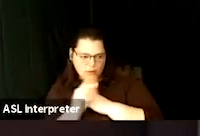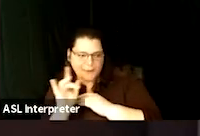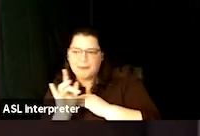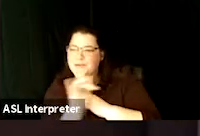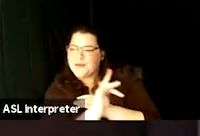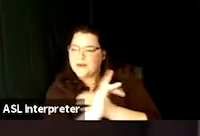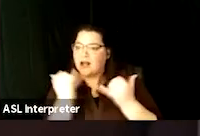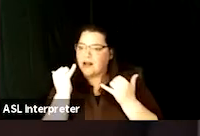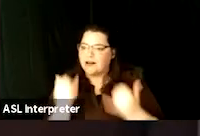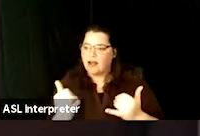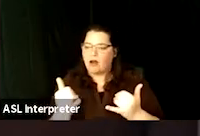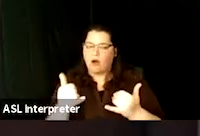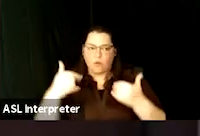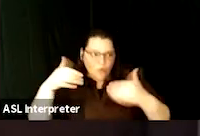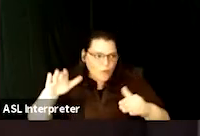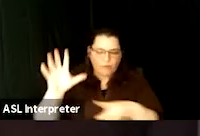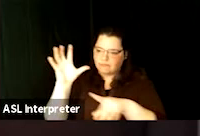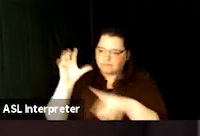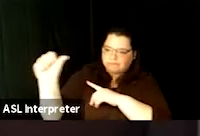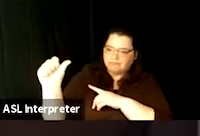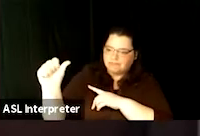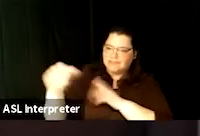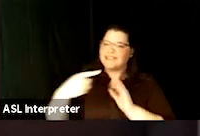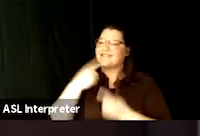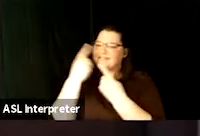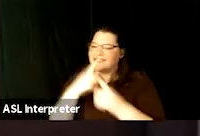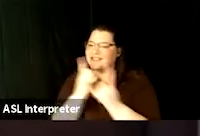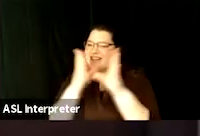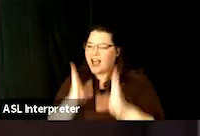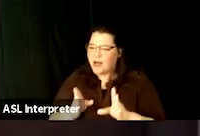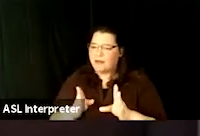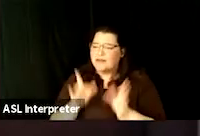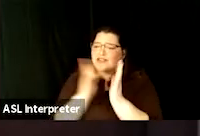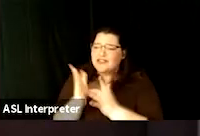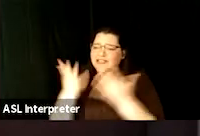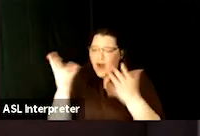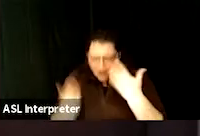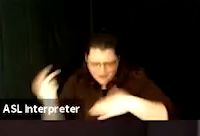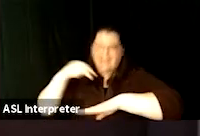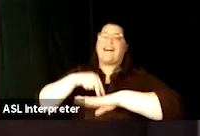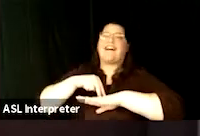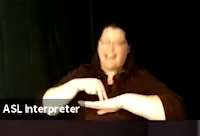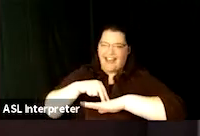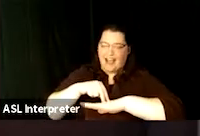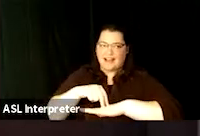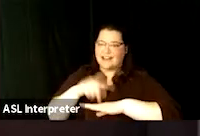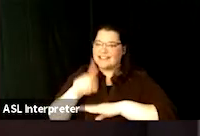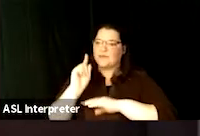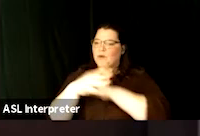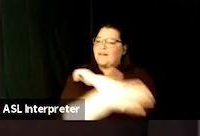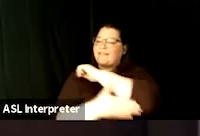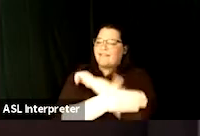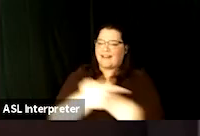has been raised from the dead, and indeed he is going ahead of you to Galilee. There you will see him.